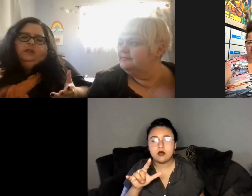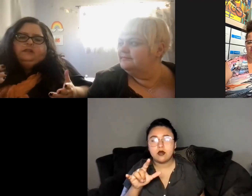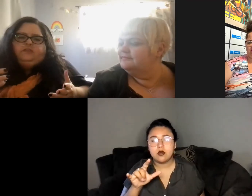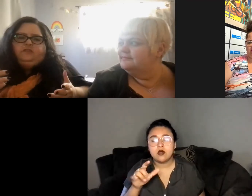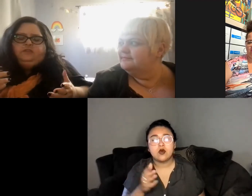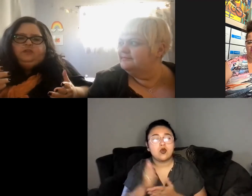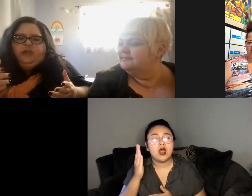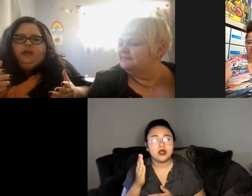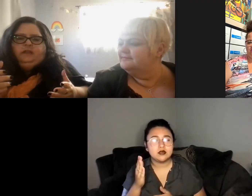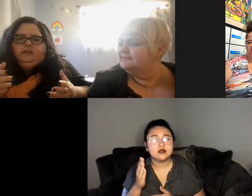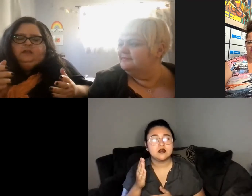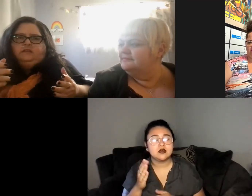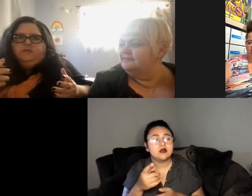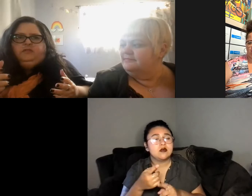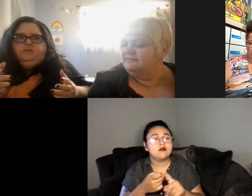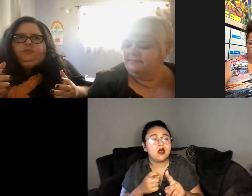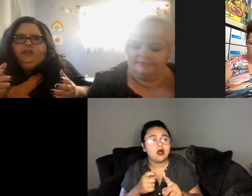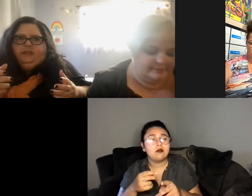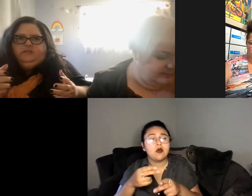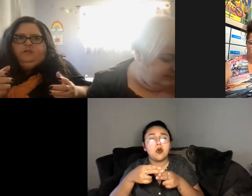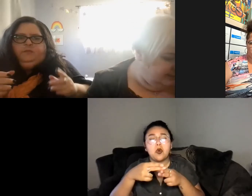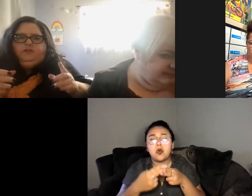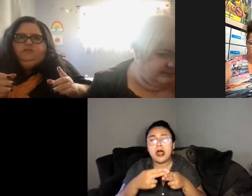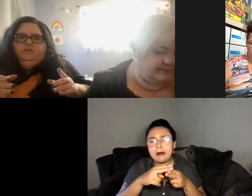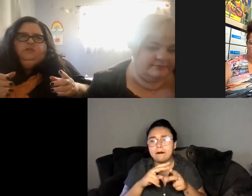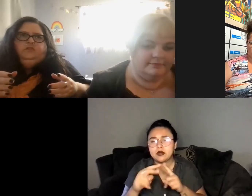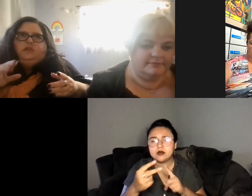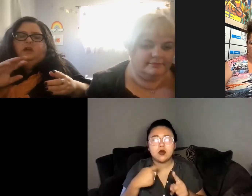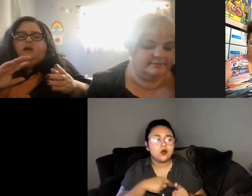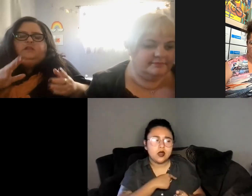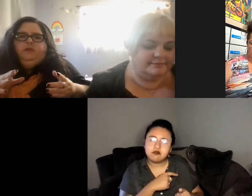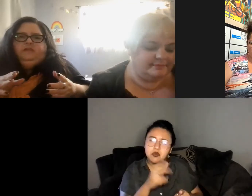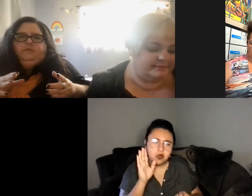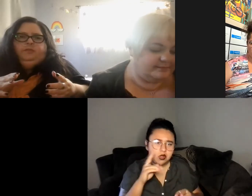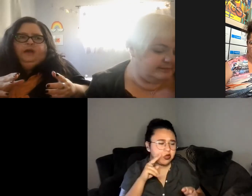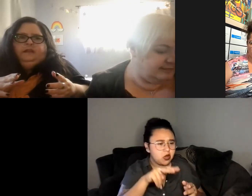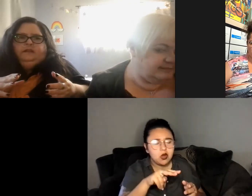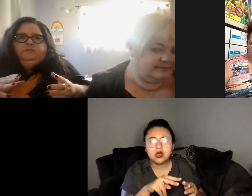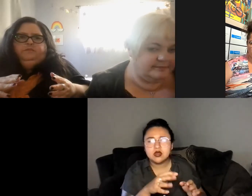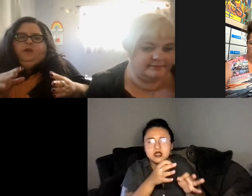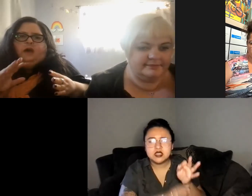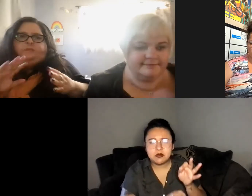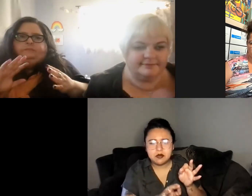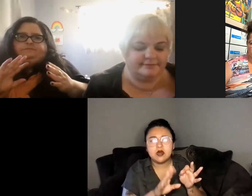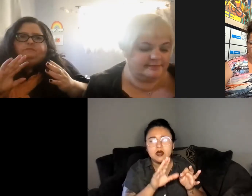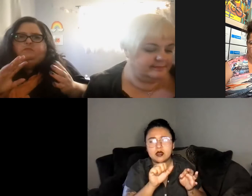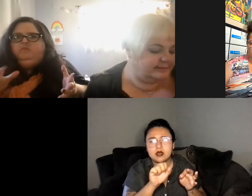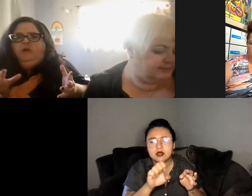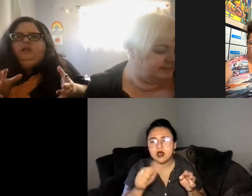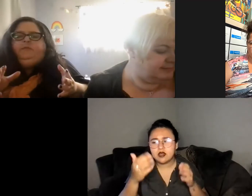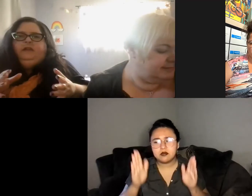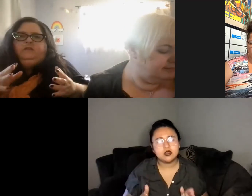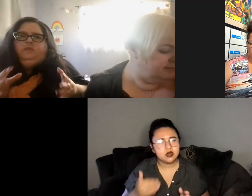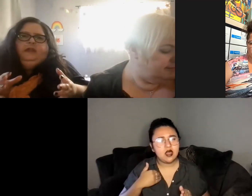okay, let's just look at the most simple case of a person who's otherwise able-bodied, white,